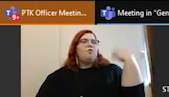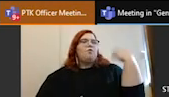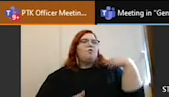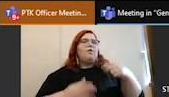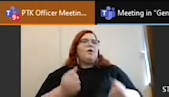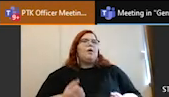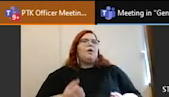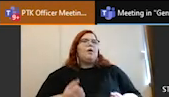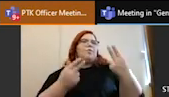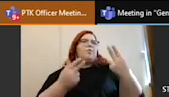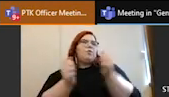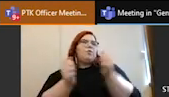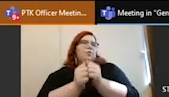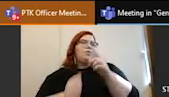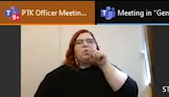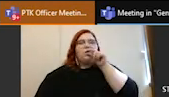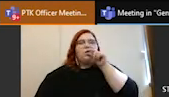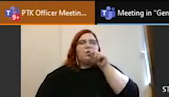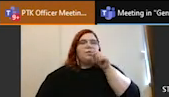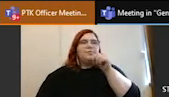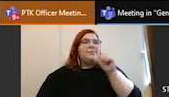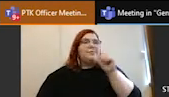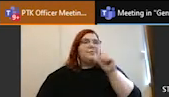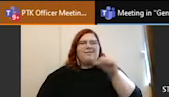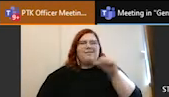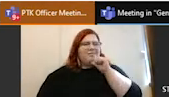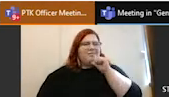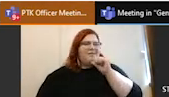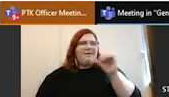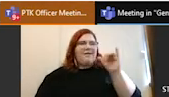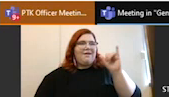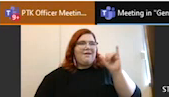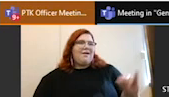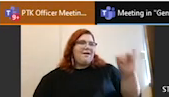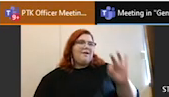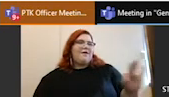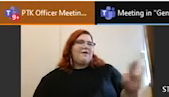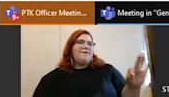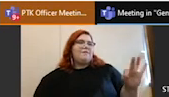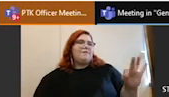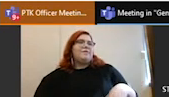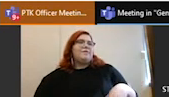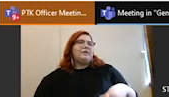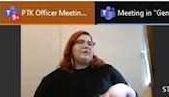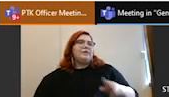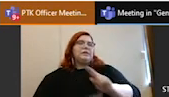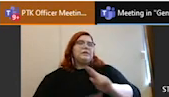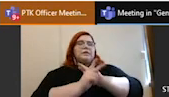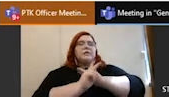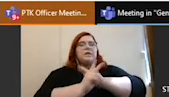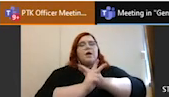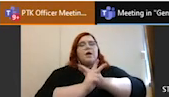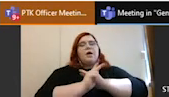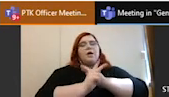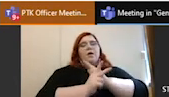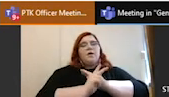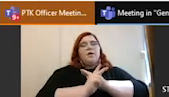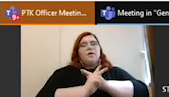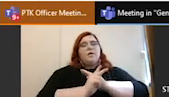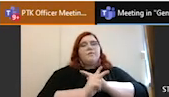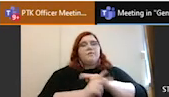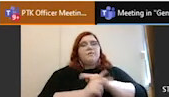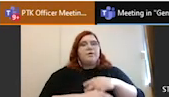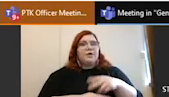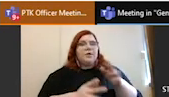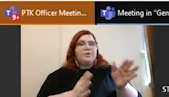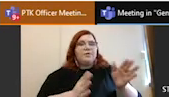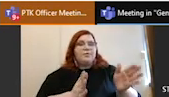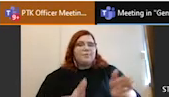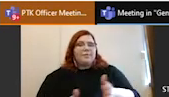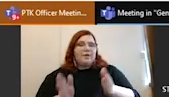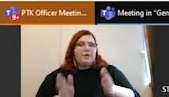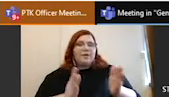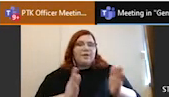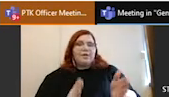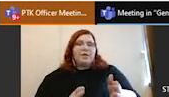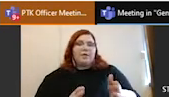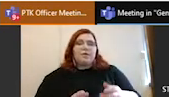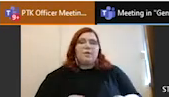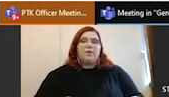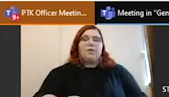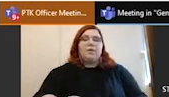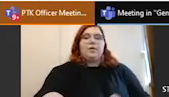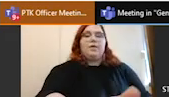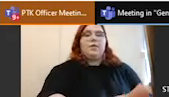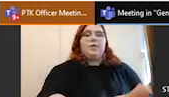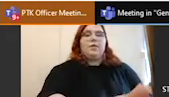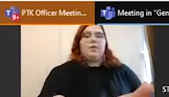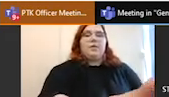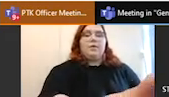fiction. It's a self-care guide, and apologies for the lewd language there, but it's not me who created it. So this is meant to be an interactive flowchart